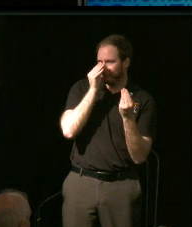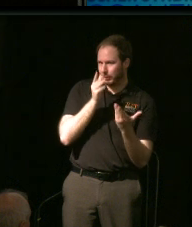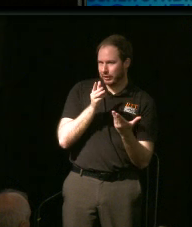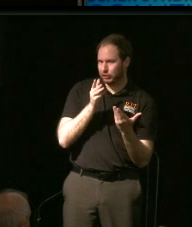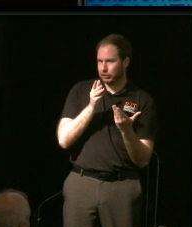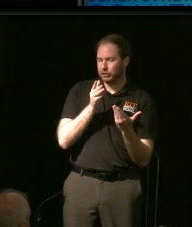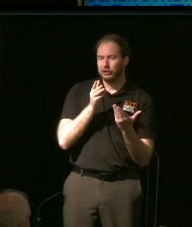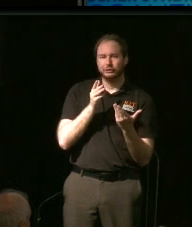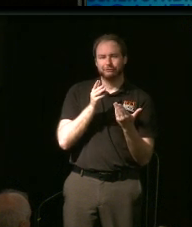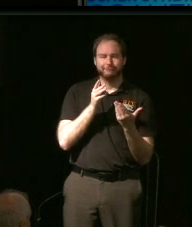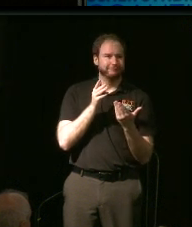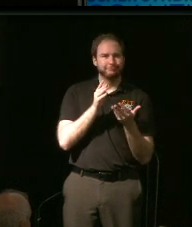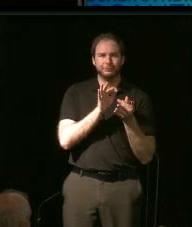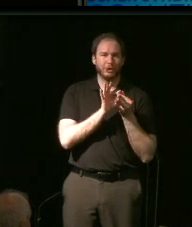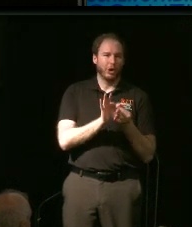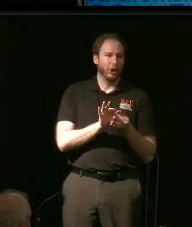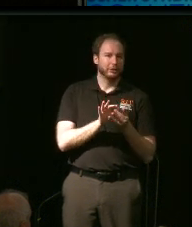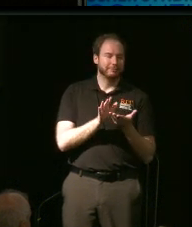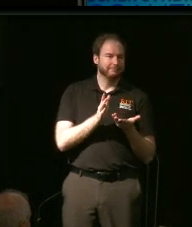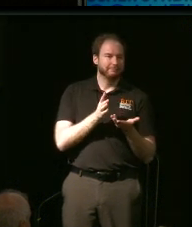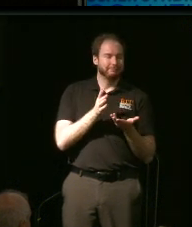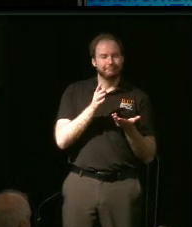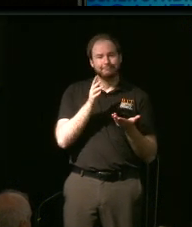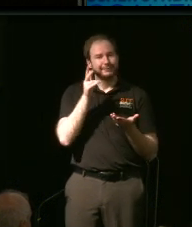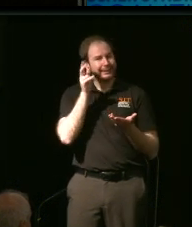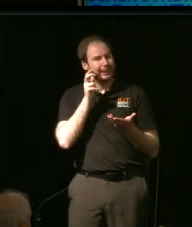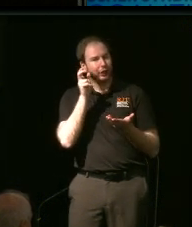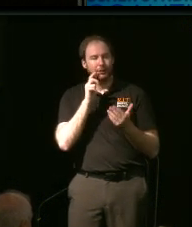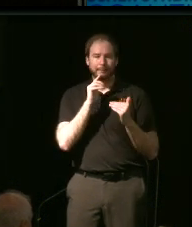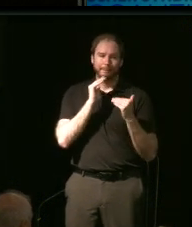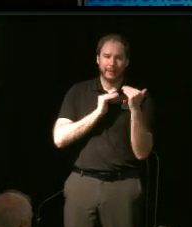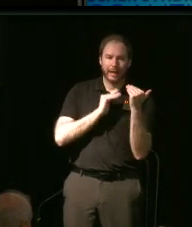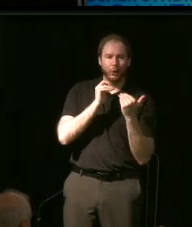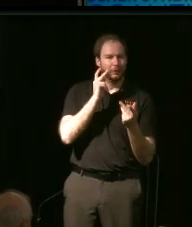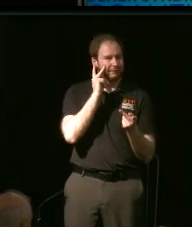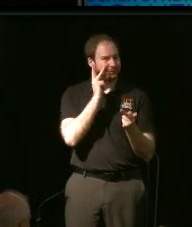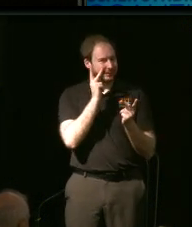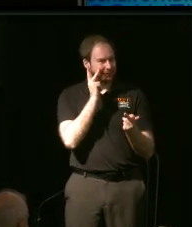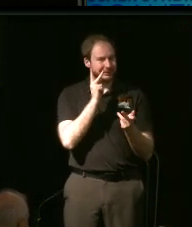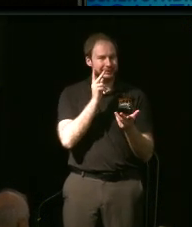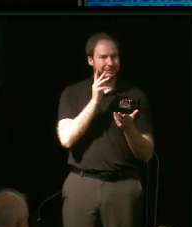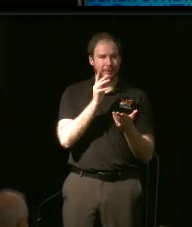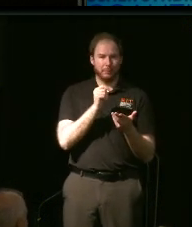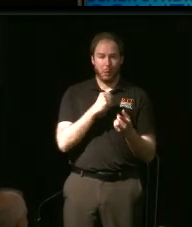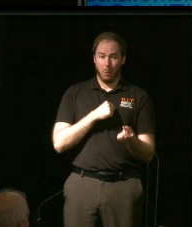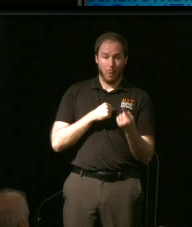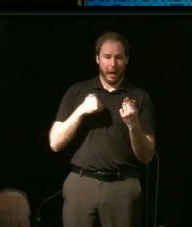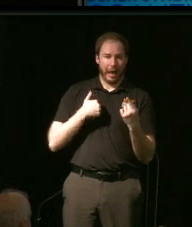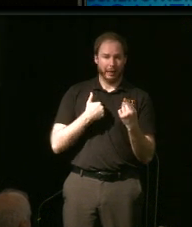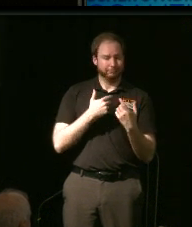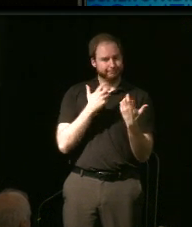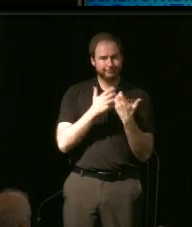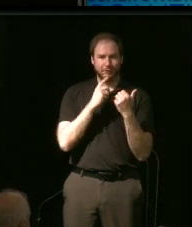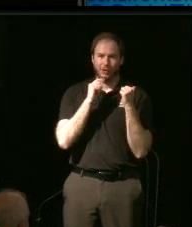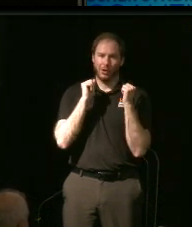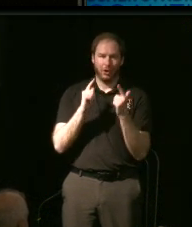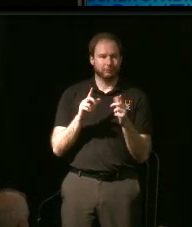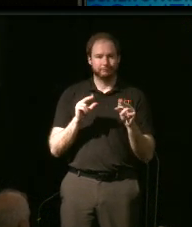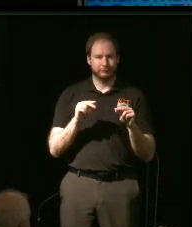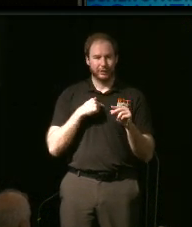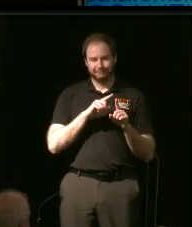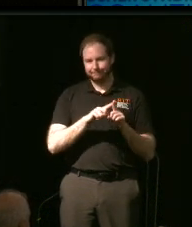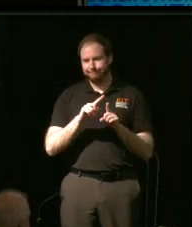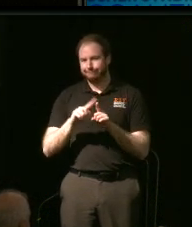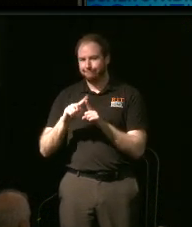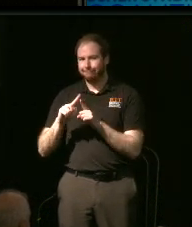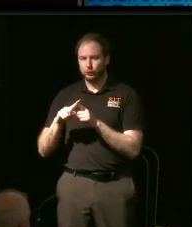questions with respect to hearing, balance, or vision, but sometimes not all the questions that we have. So